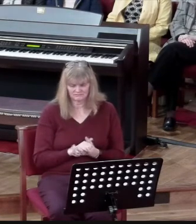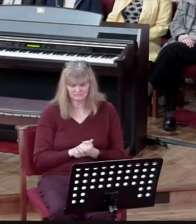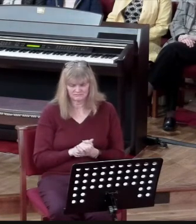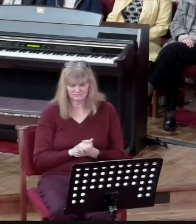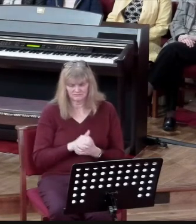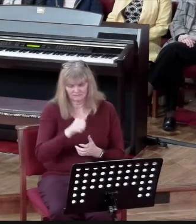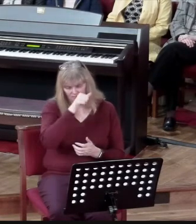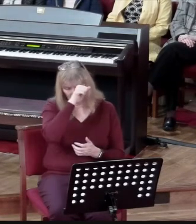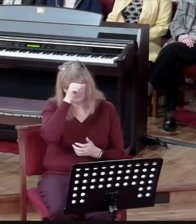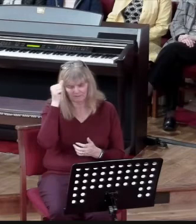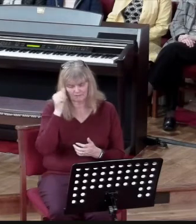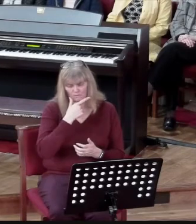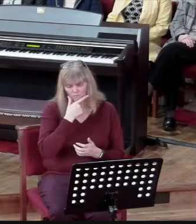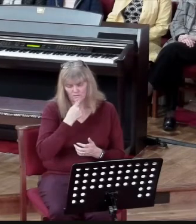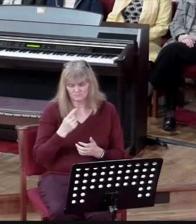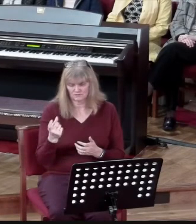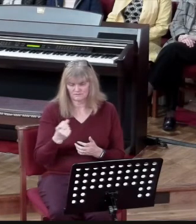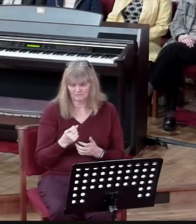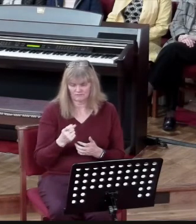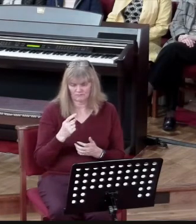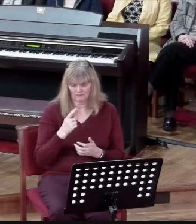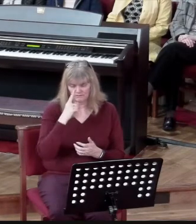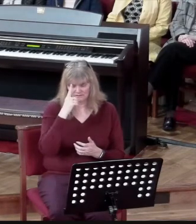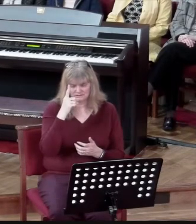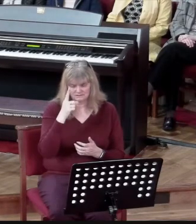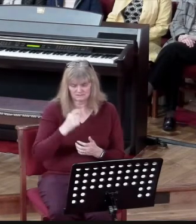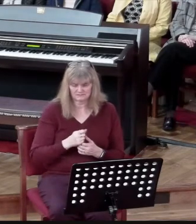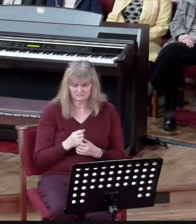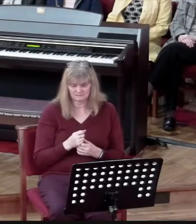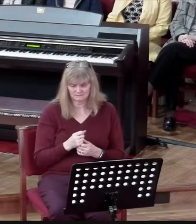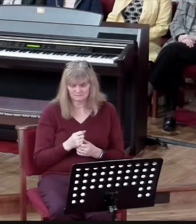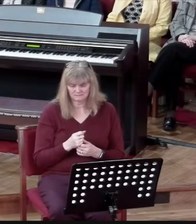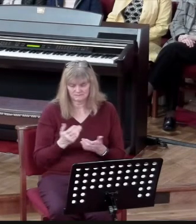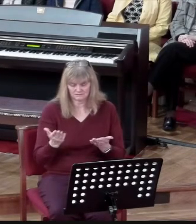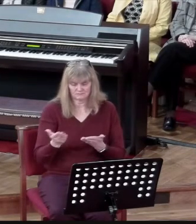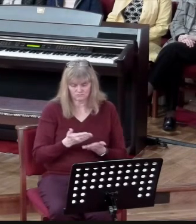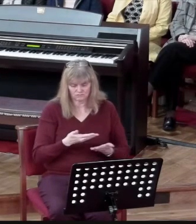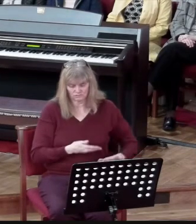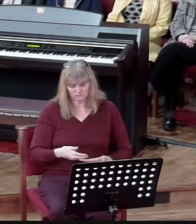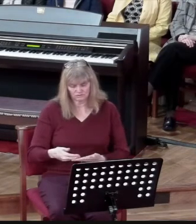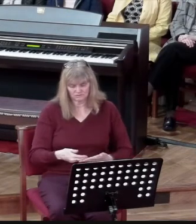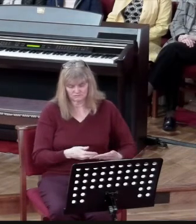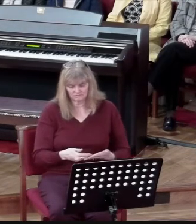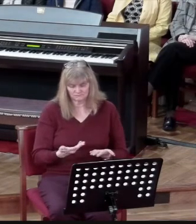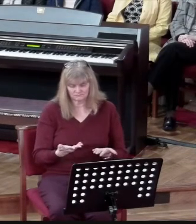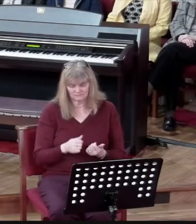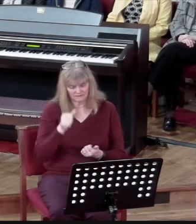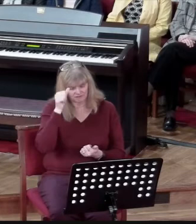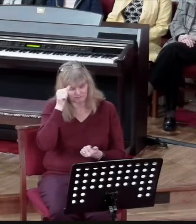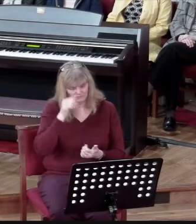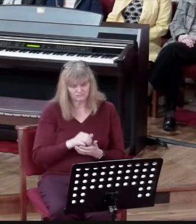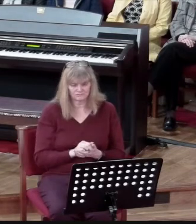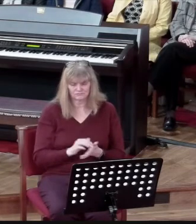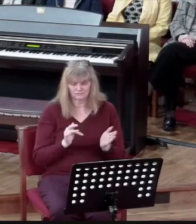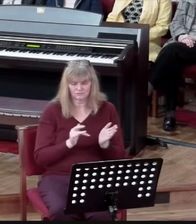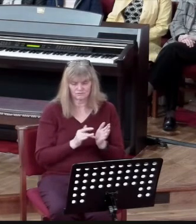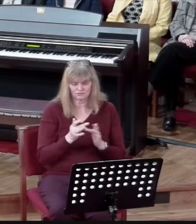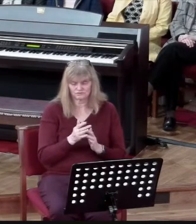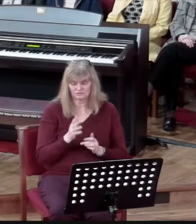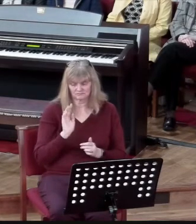the wise men from the East worshipped at the feet of a child because they knew who Jesus